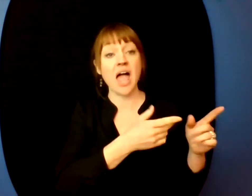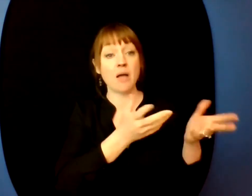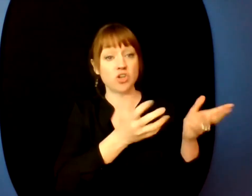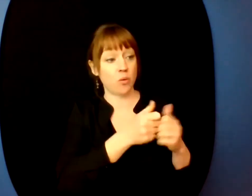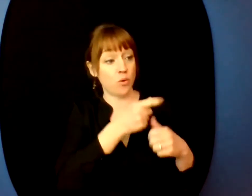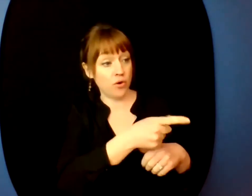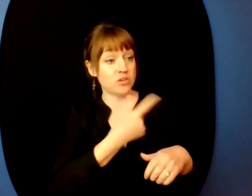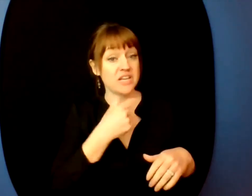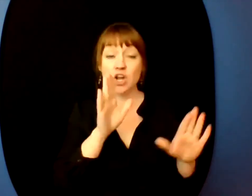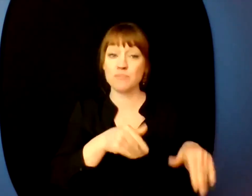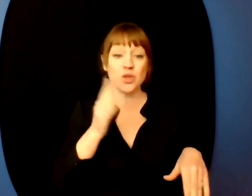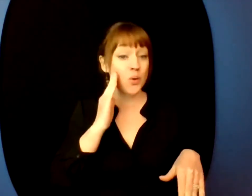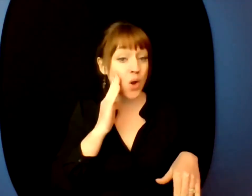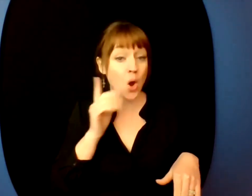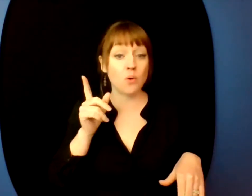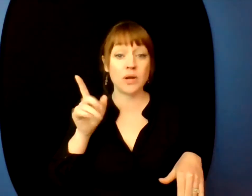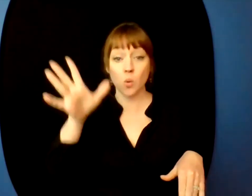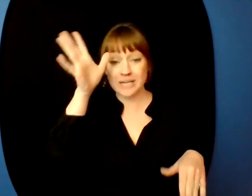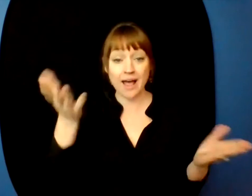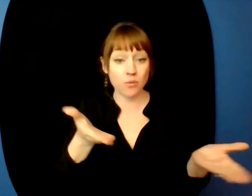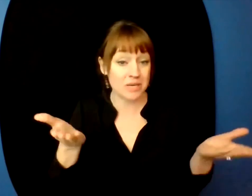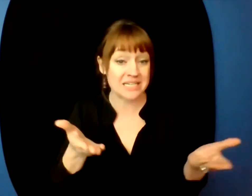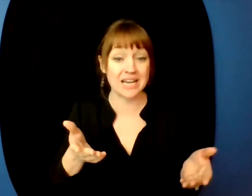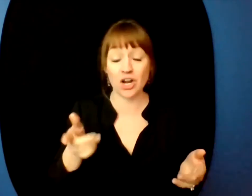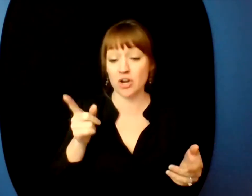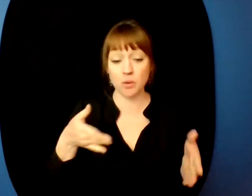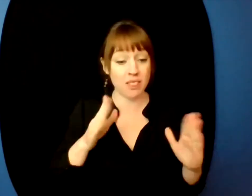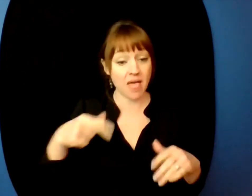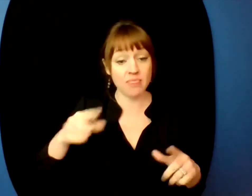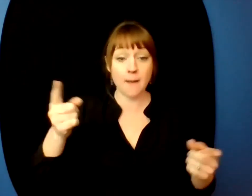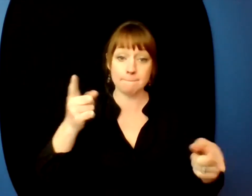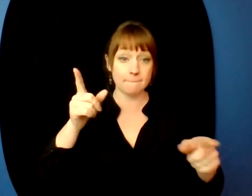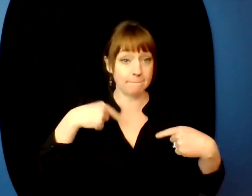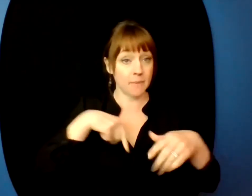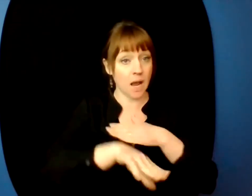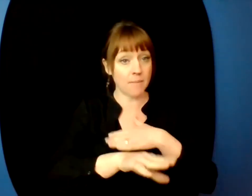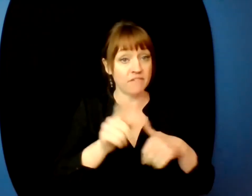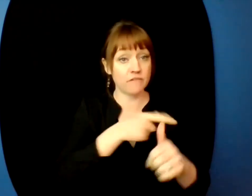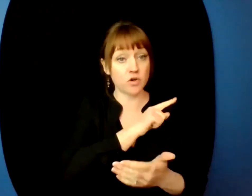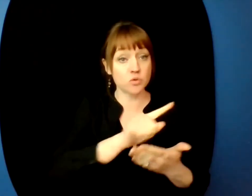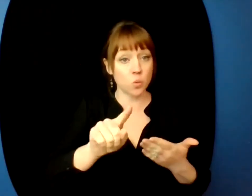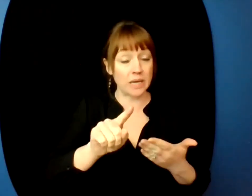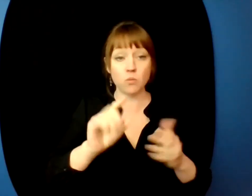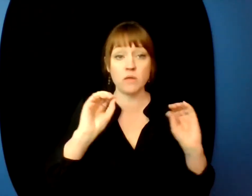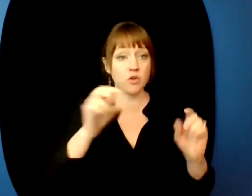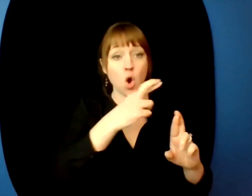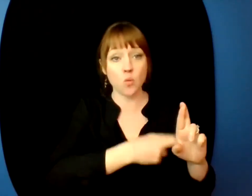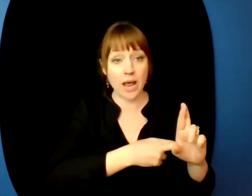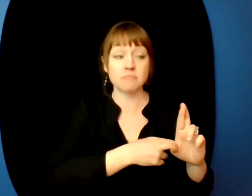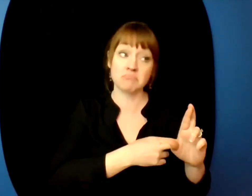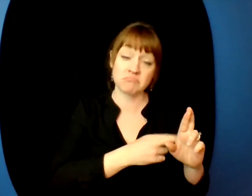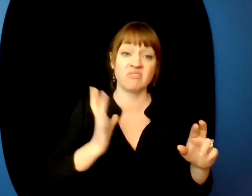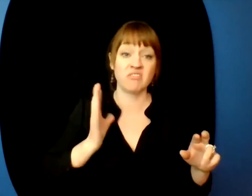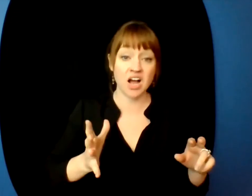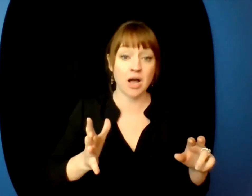when your dad was here, he used to let, them come in for the first week without any rent. Well, once he